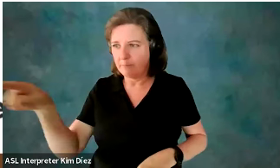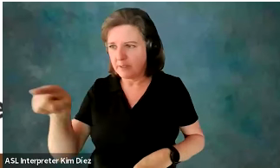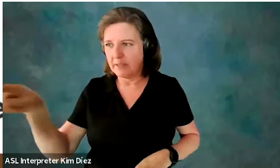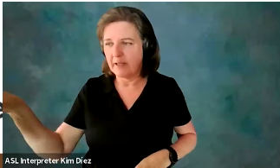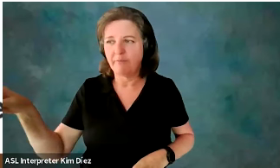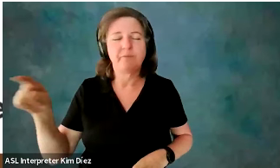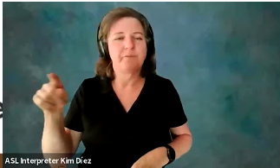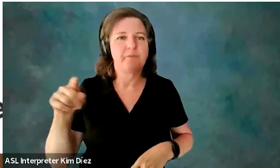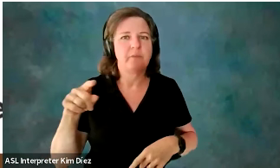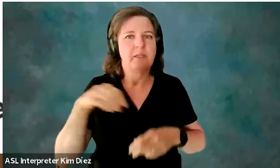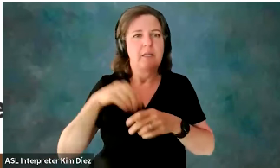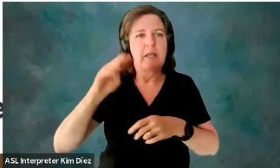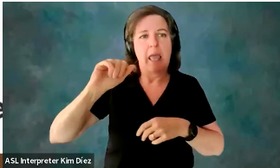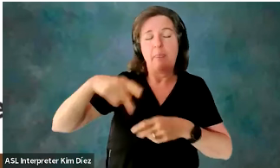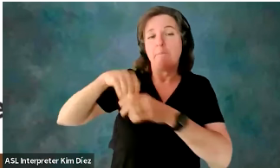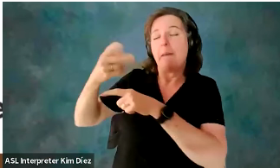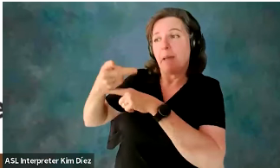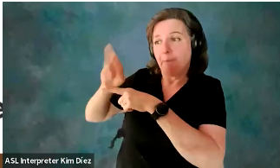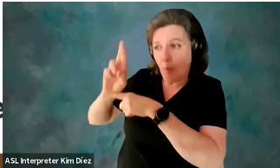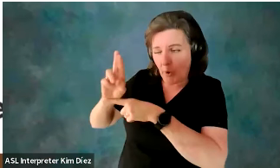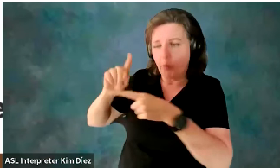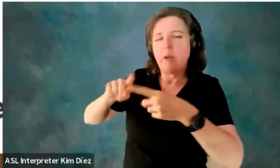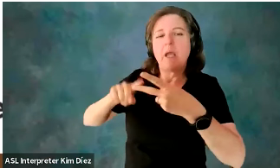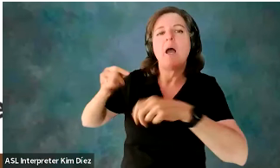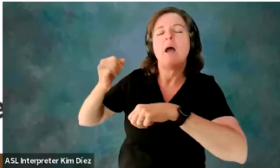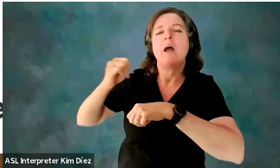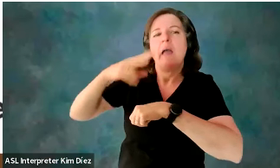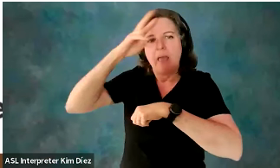In Puerto Rico and Virgin Islands, we have